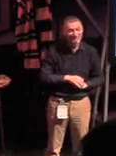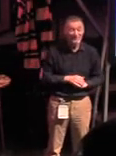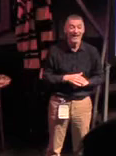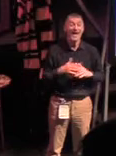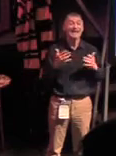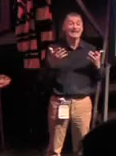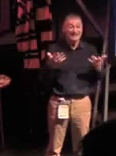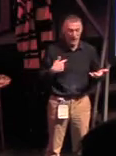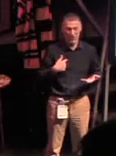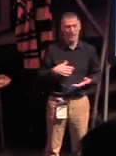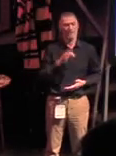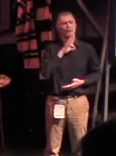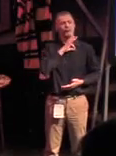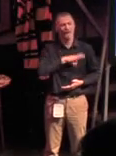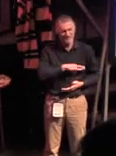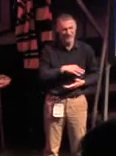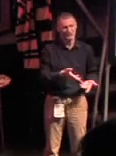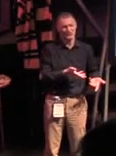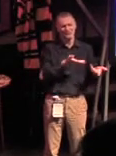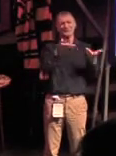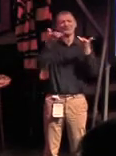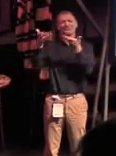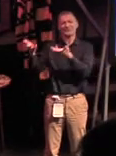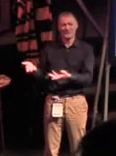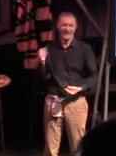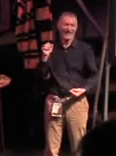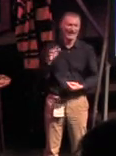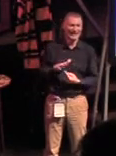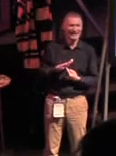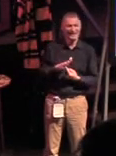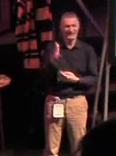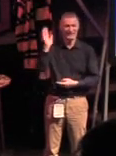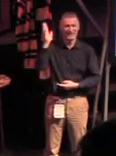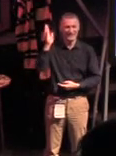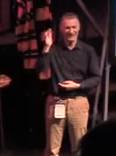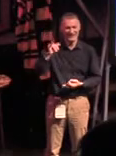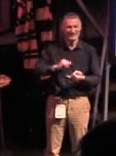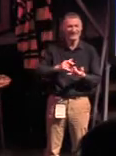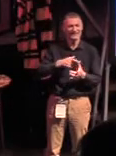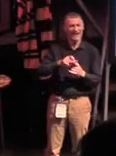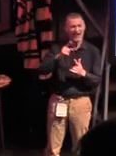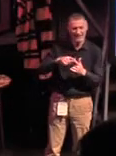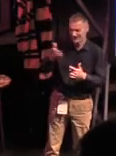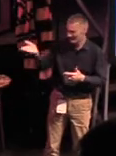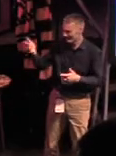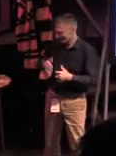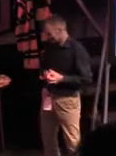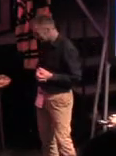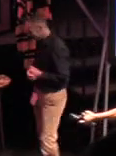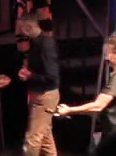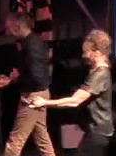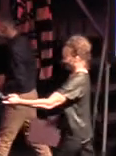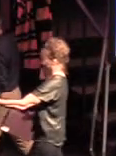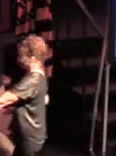I am very privileged to give the mic to our keynote speaker of the day, Sade Brown.